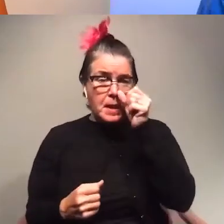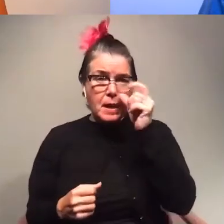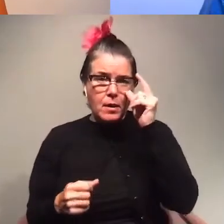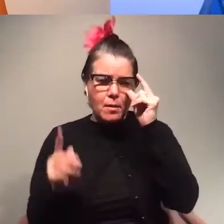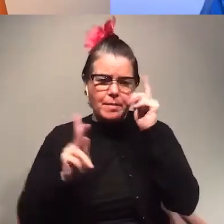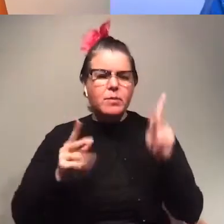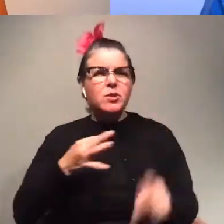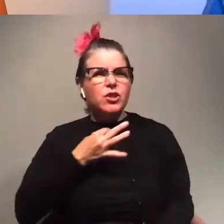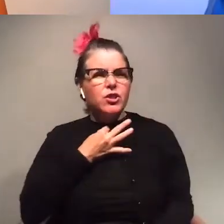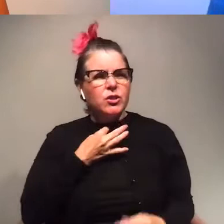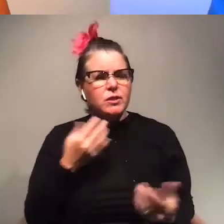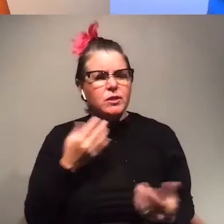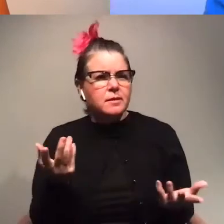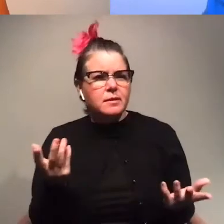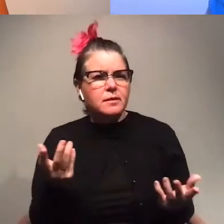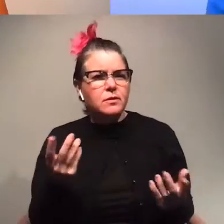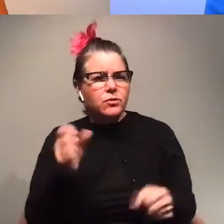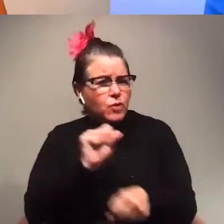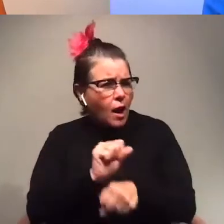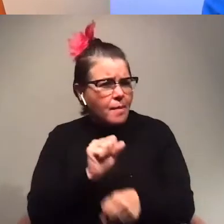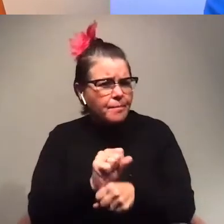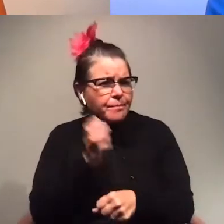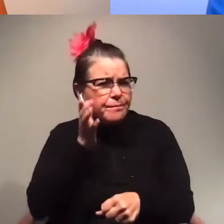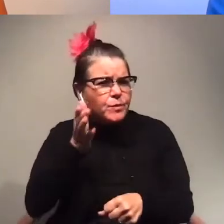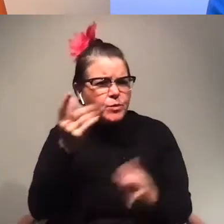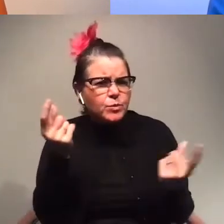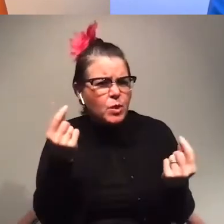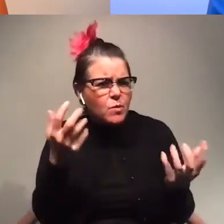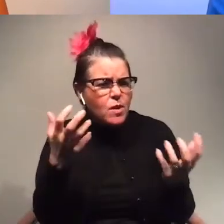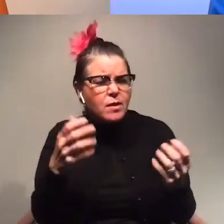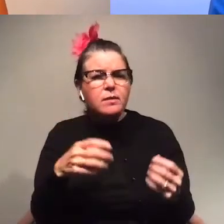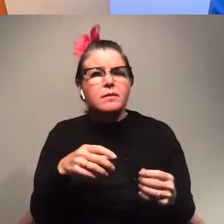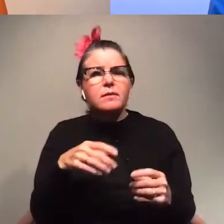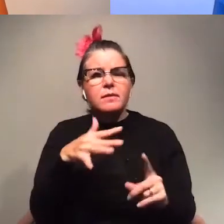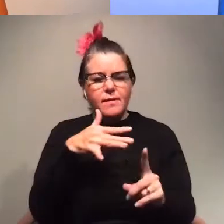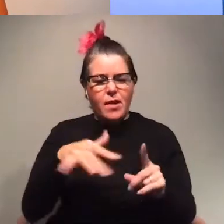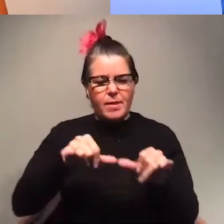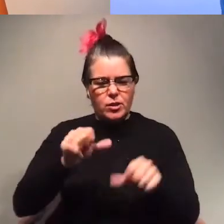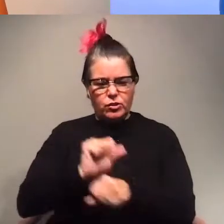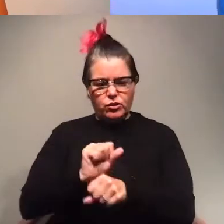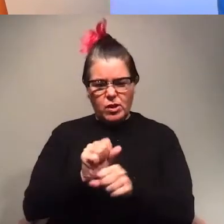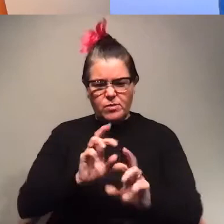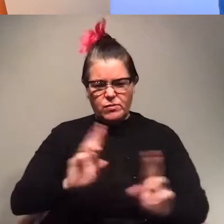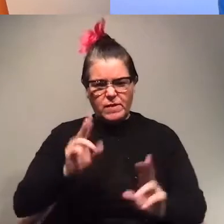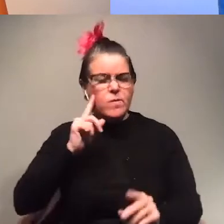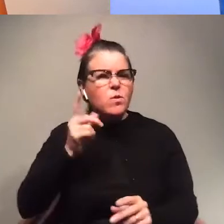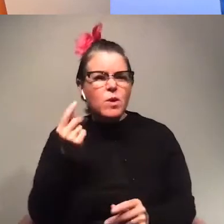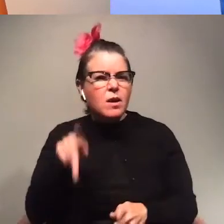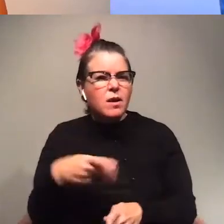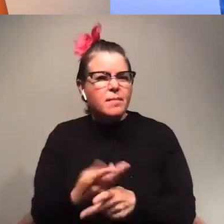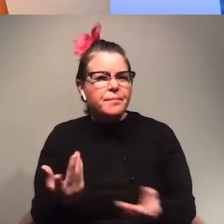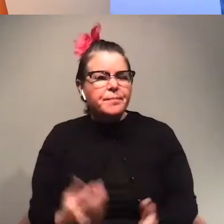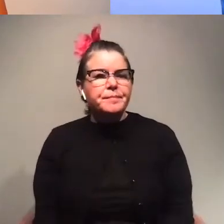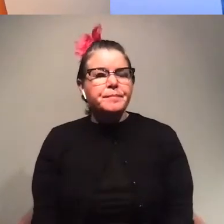of curious what kind of jobs you're interested in and what kind of jobs like environmental engineering prepares you for.